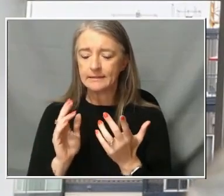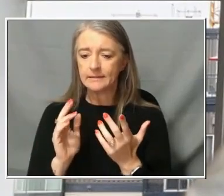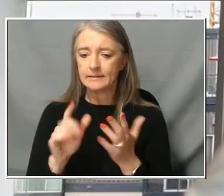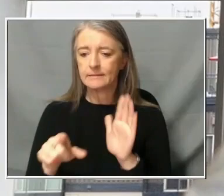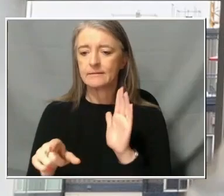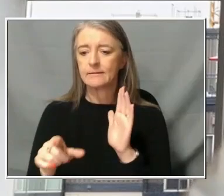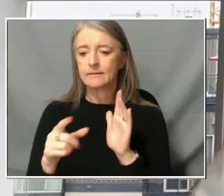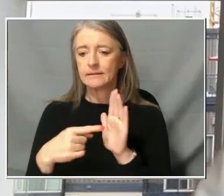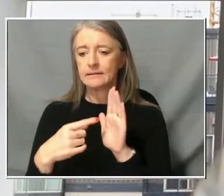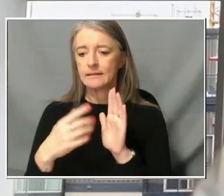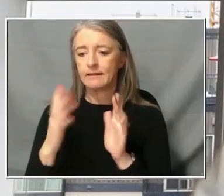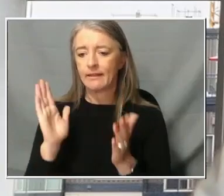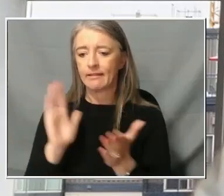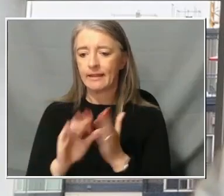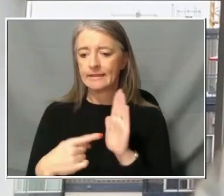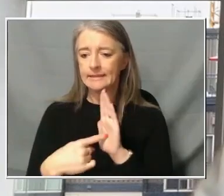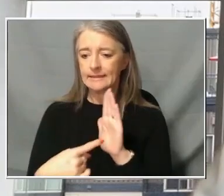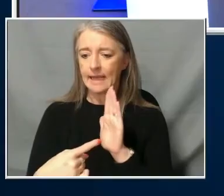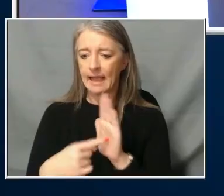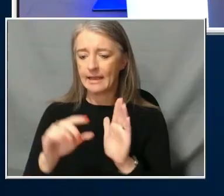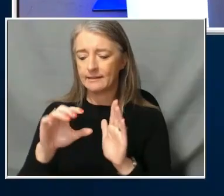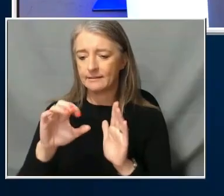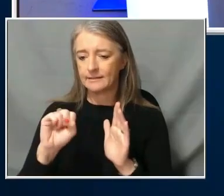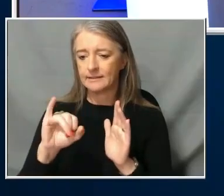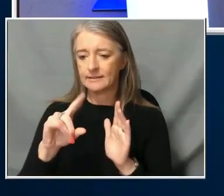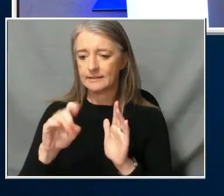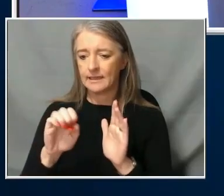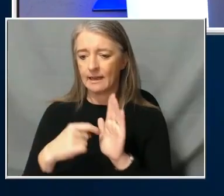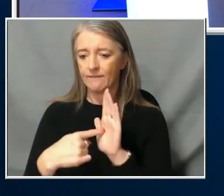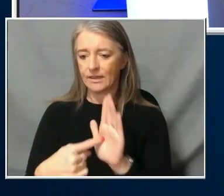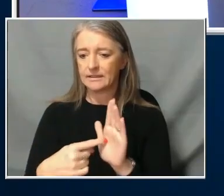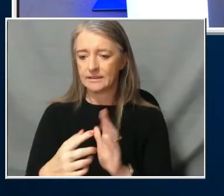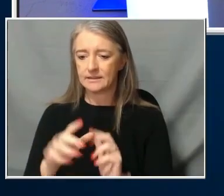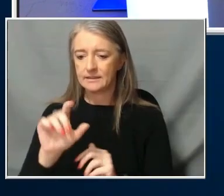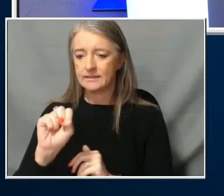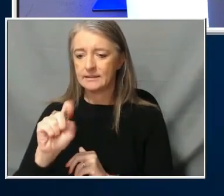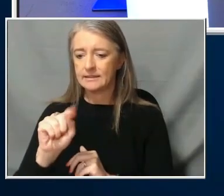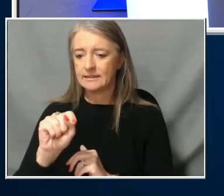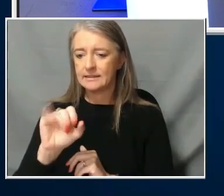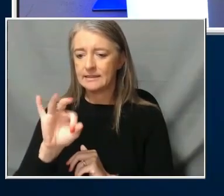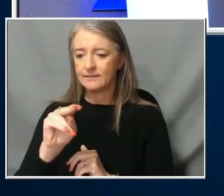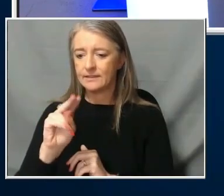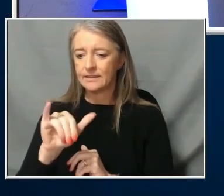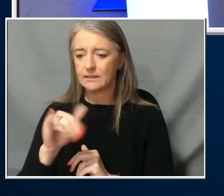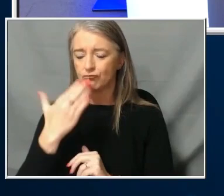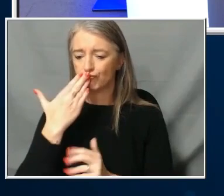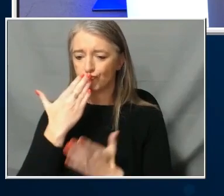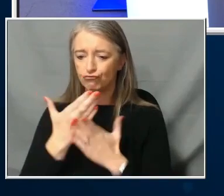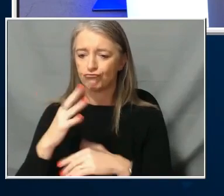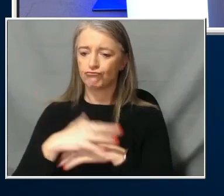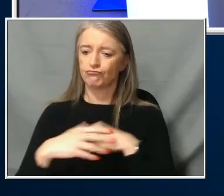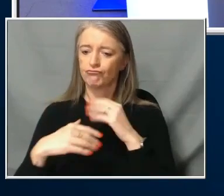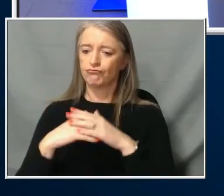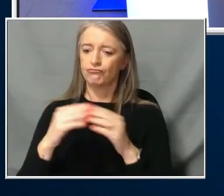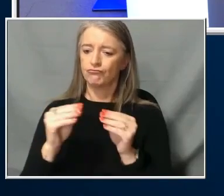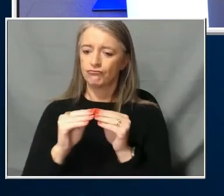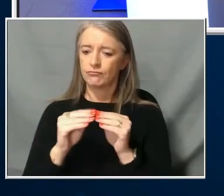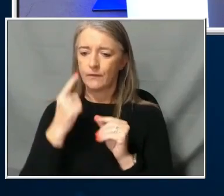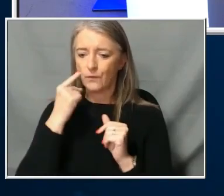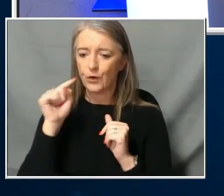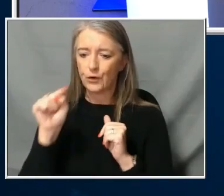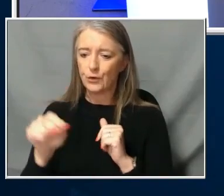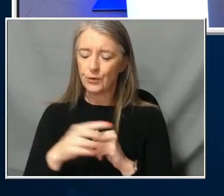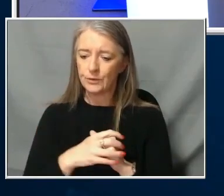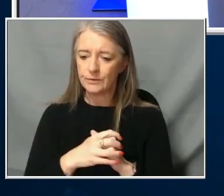side effects and toxicities. Tiffany, that must have been a huge comfort at one of the most scary times of your